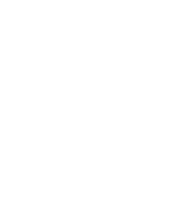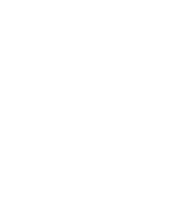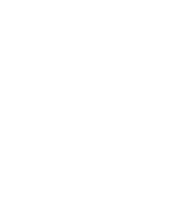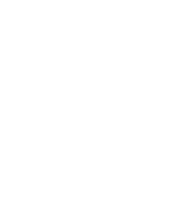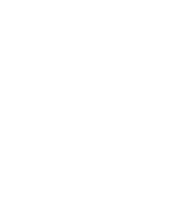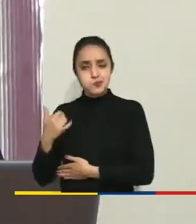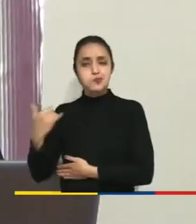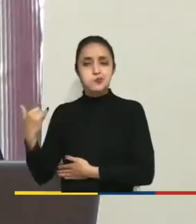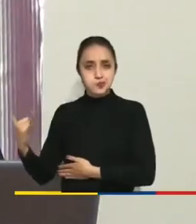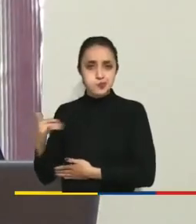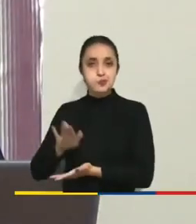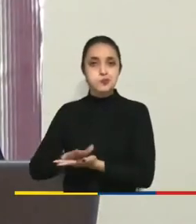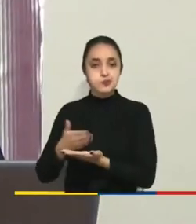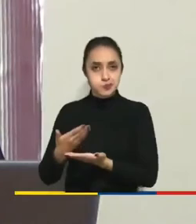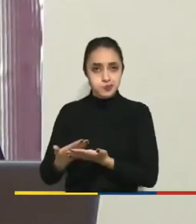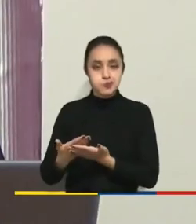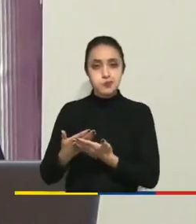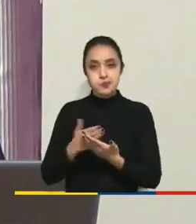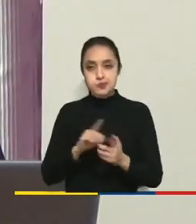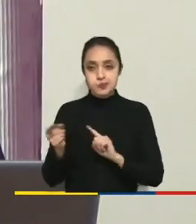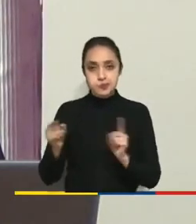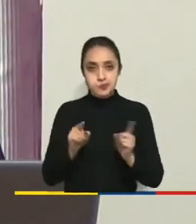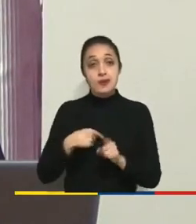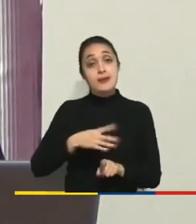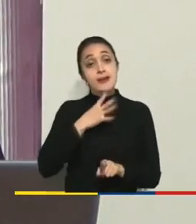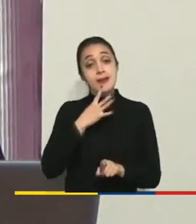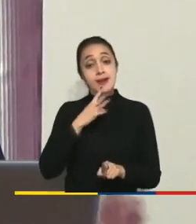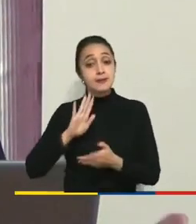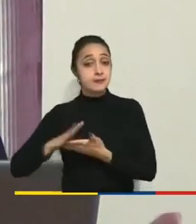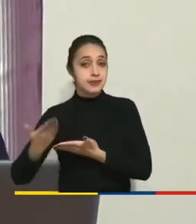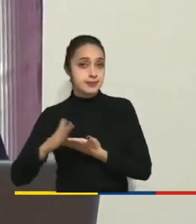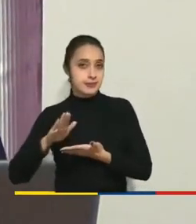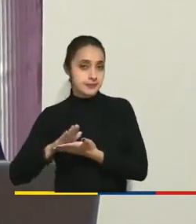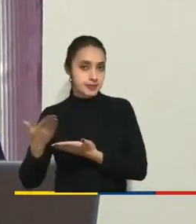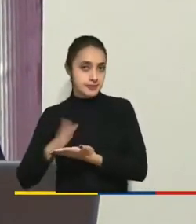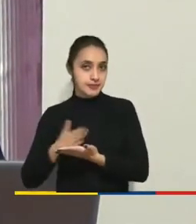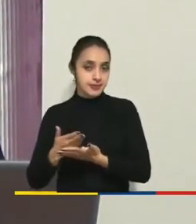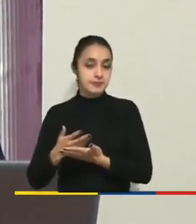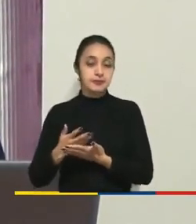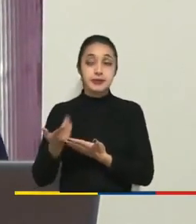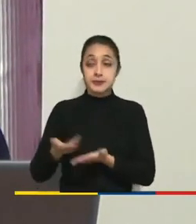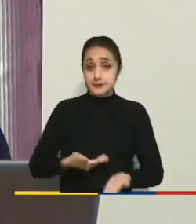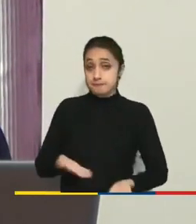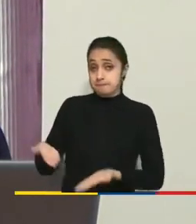de manera sucesiva a estas intervenciones adelante señor